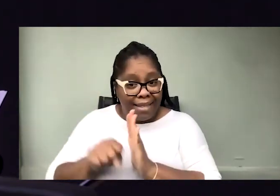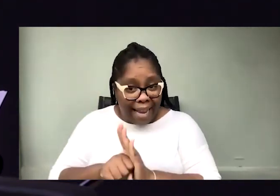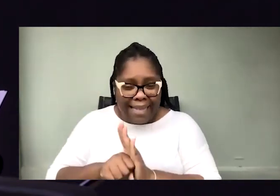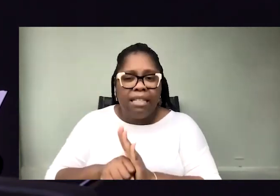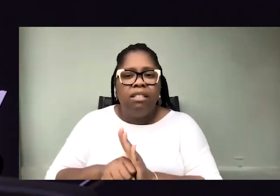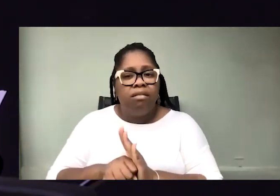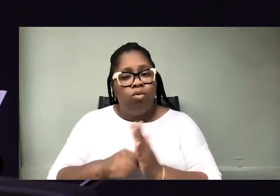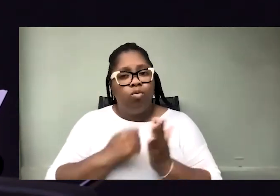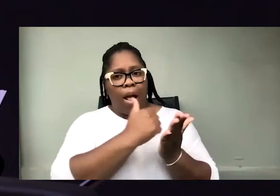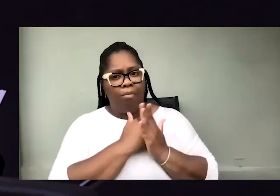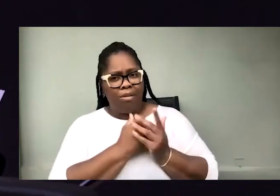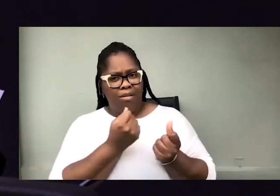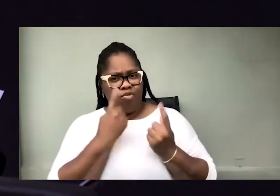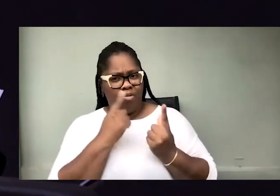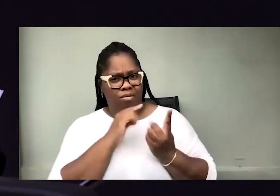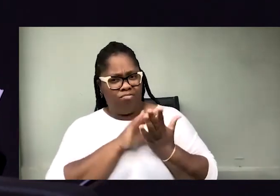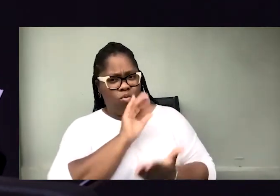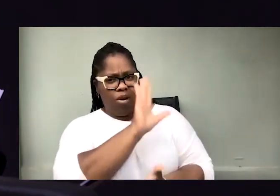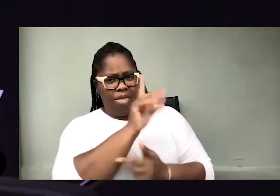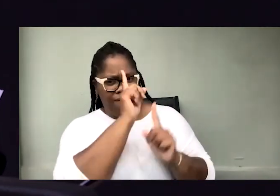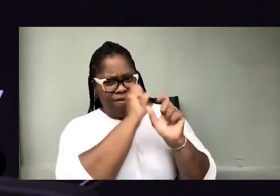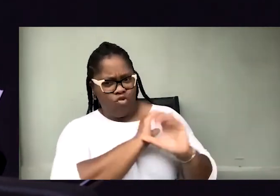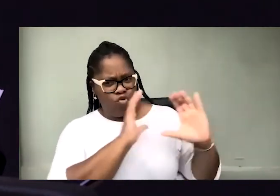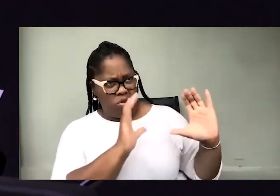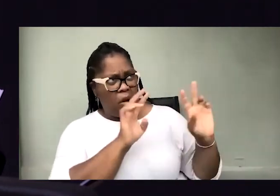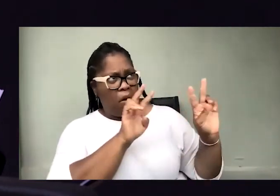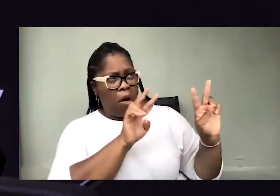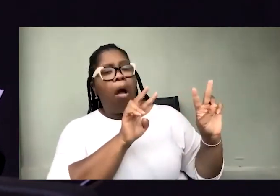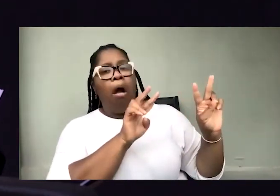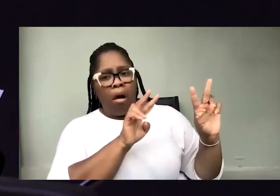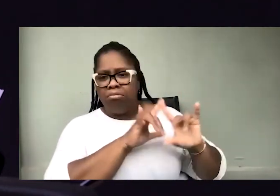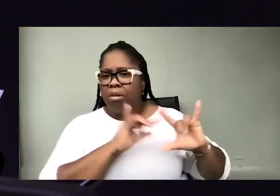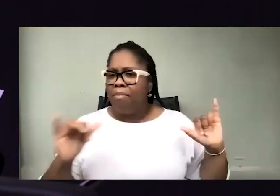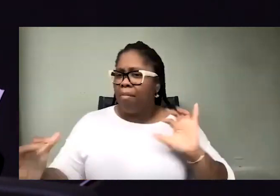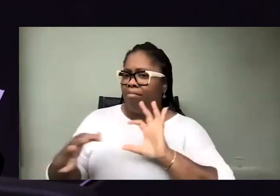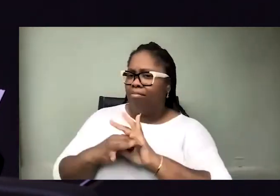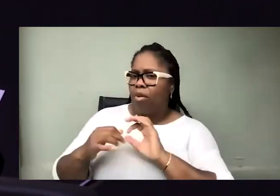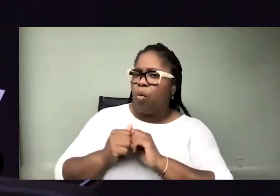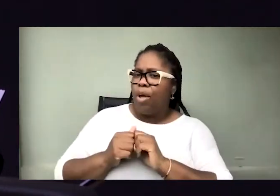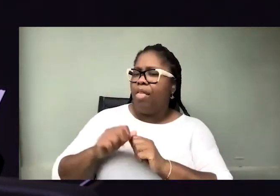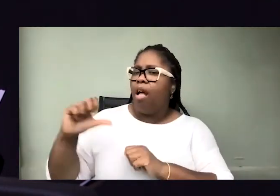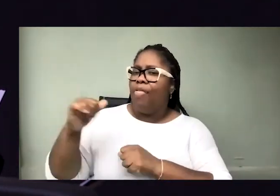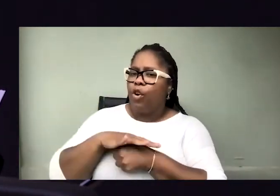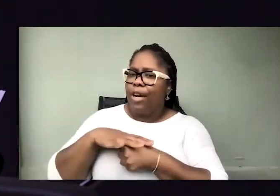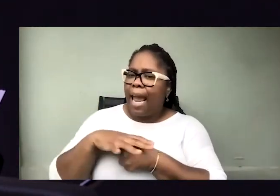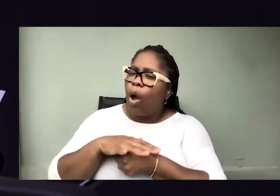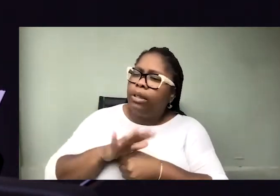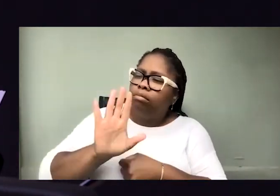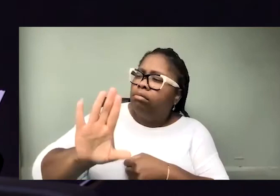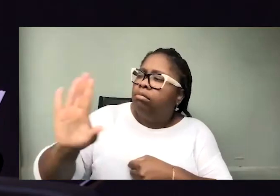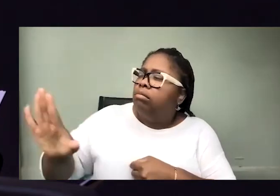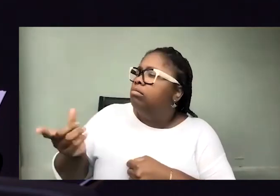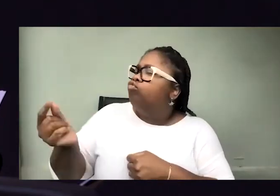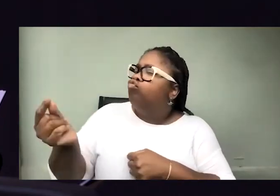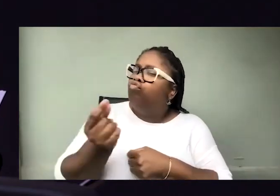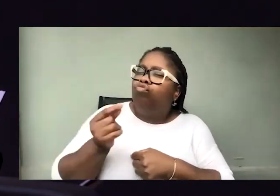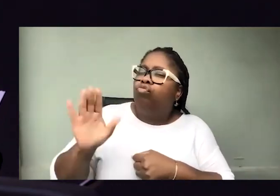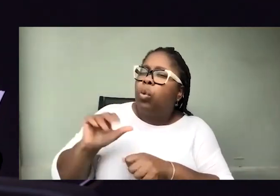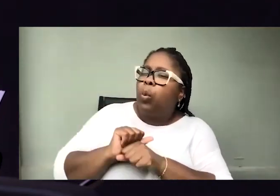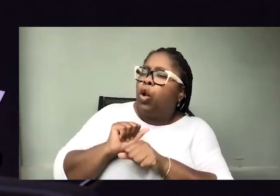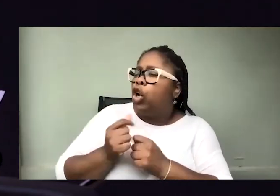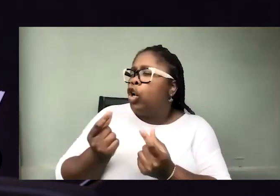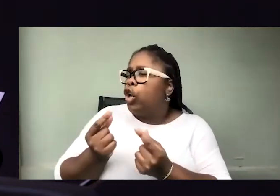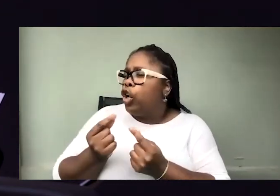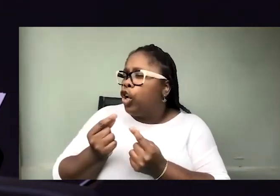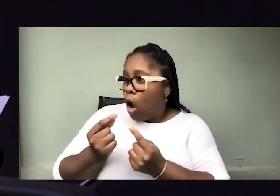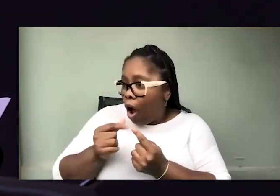and understand their vision. But we also can connect with our counterparts in other counties to hear what they're working on and to share what